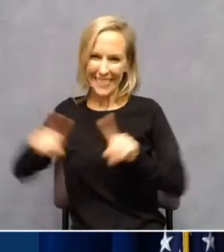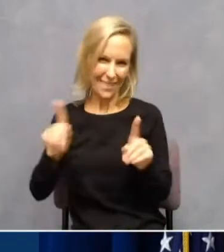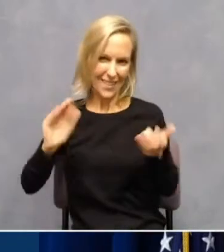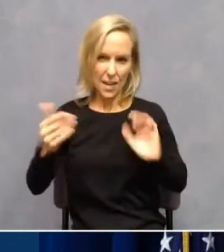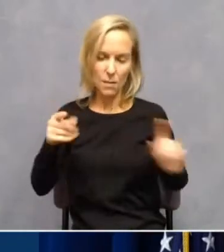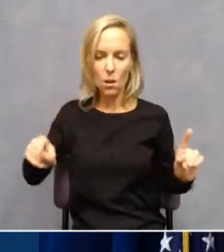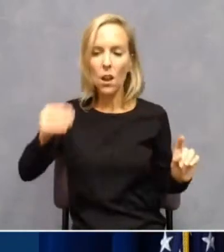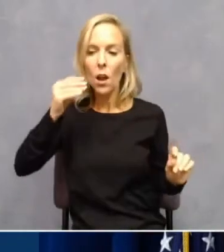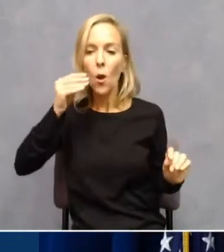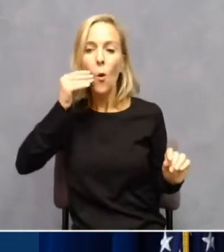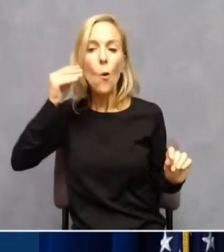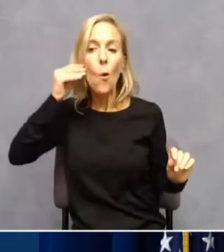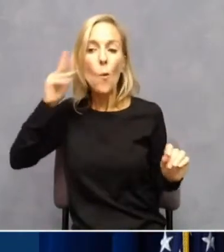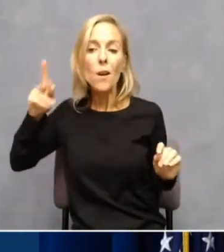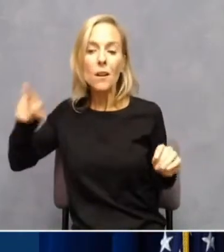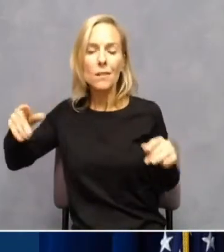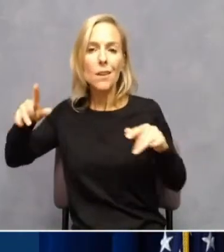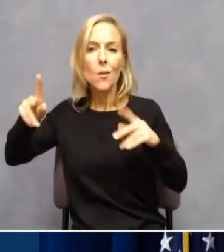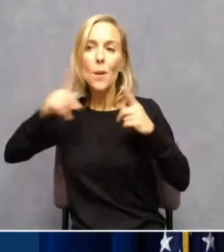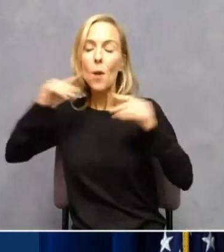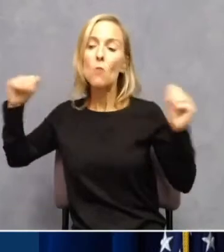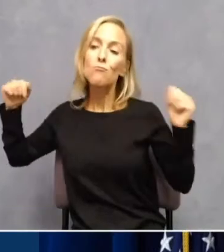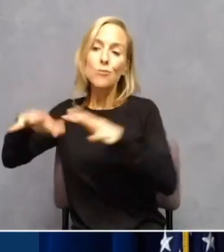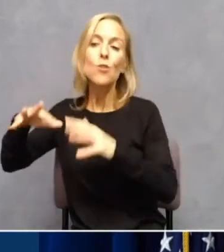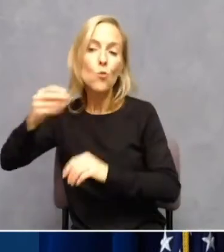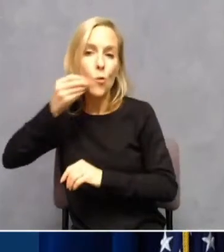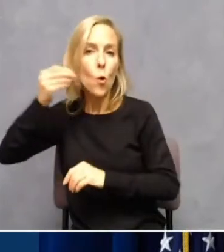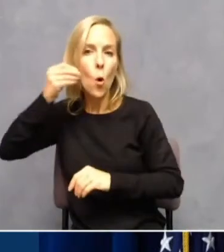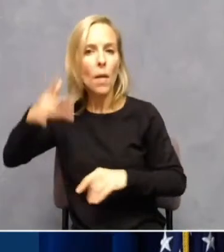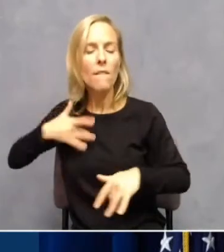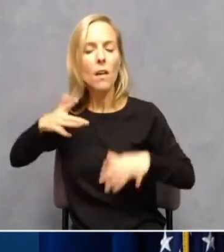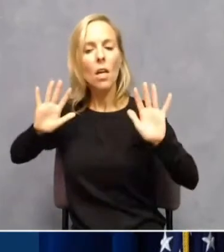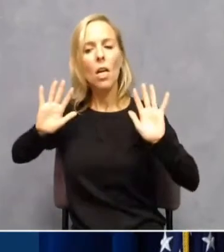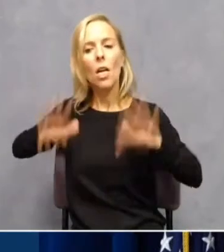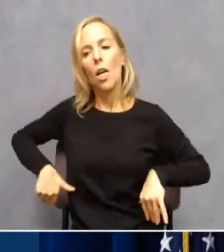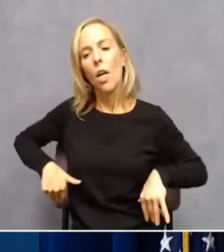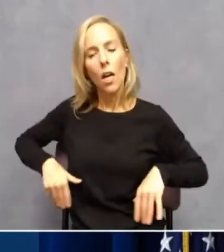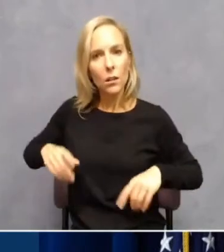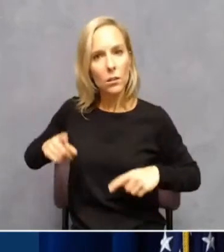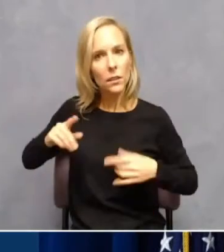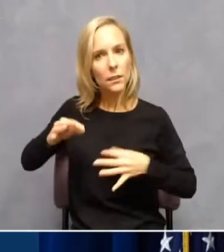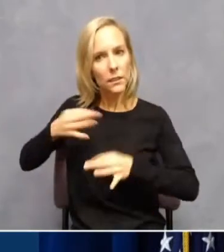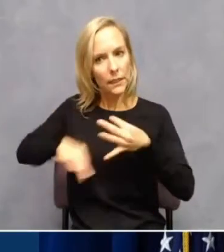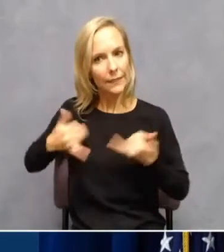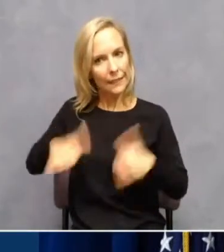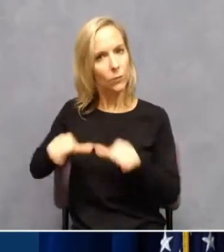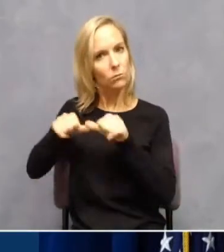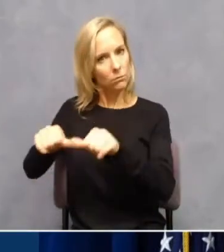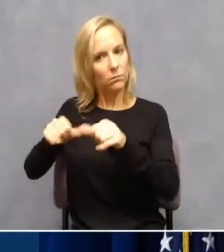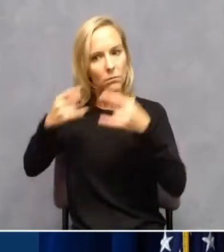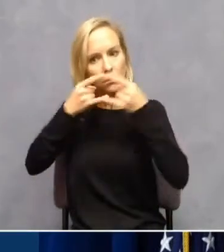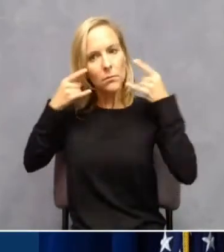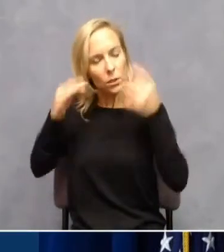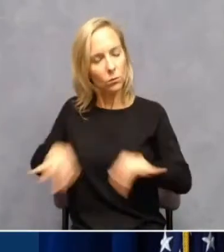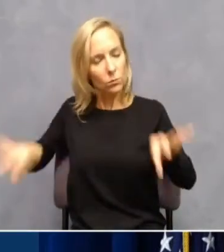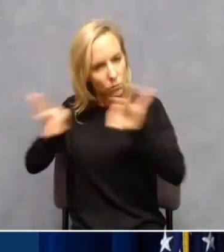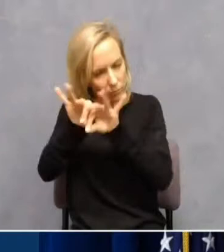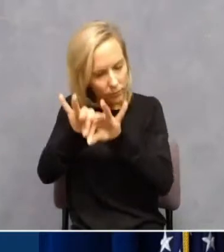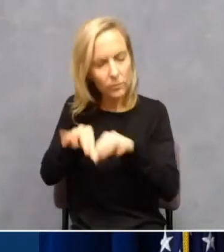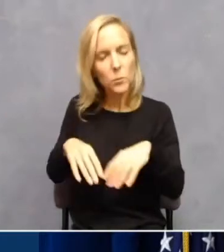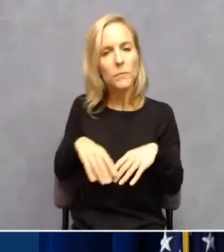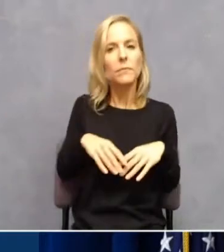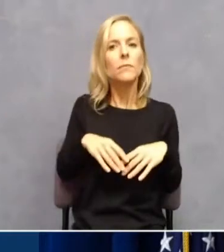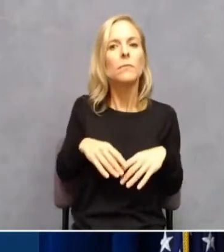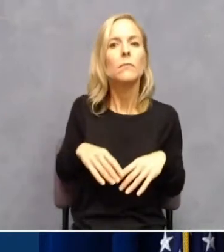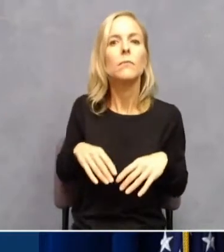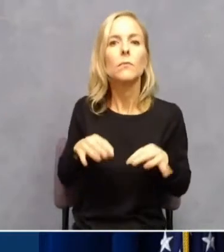down at those homes. If we can do those 2 things, and we can continue to be good about all of the other guidelines that are out there, I think we